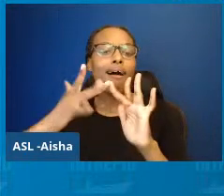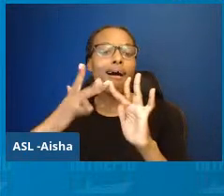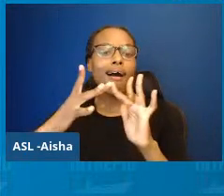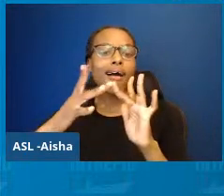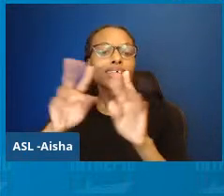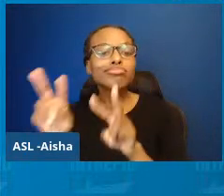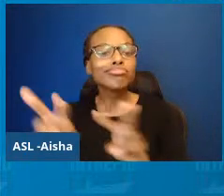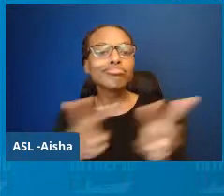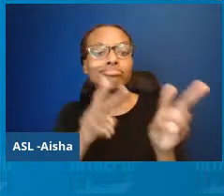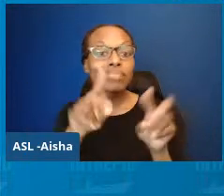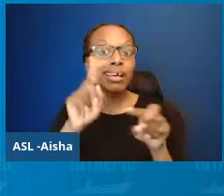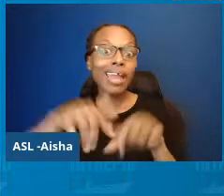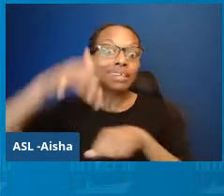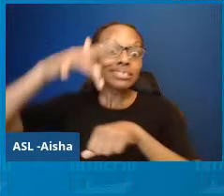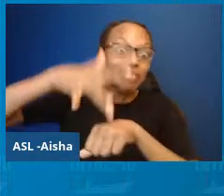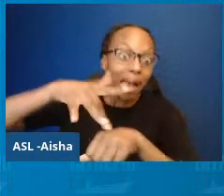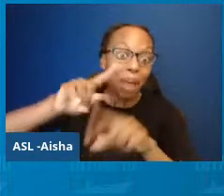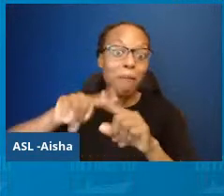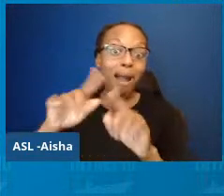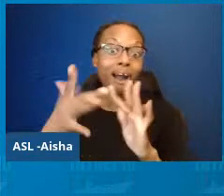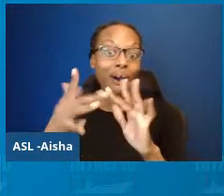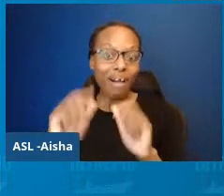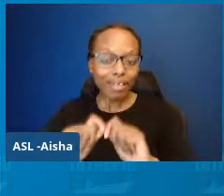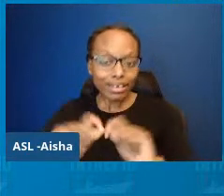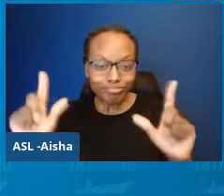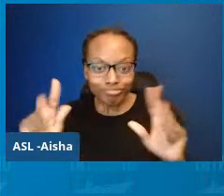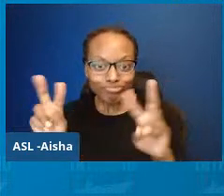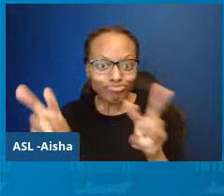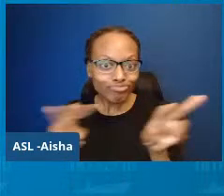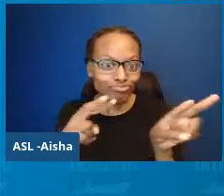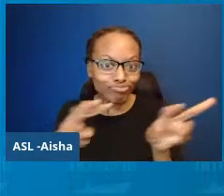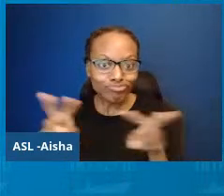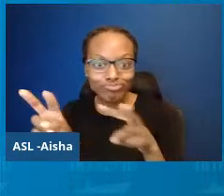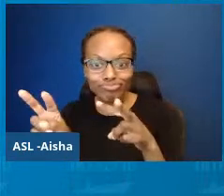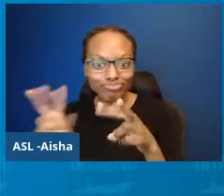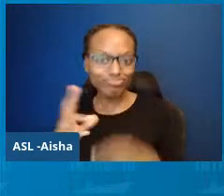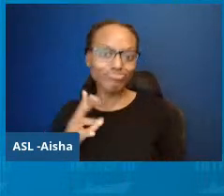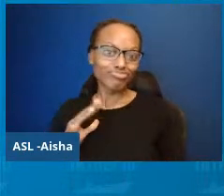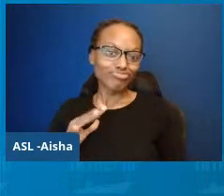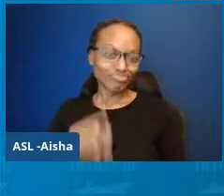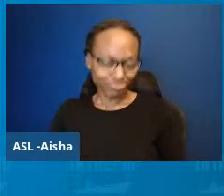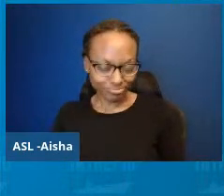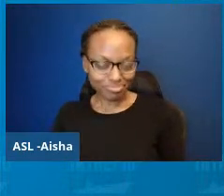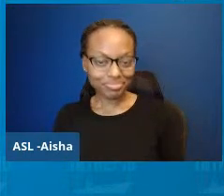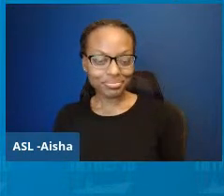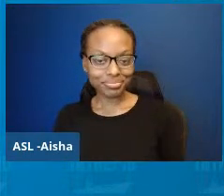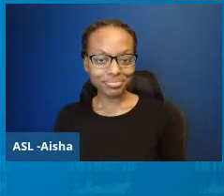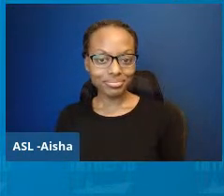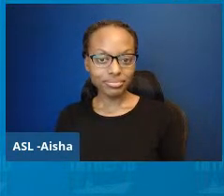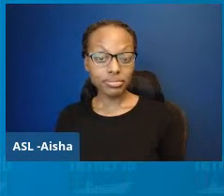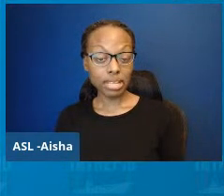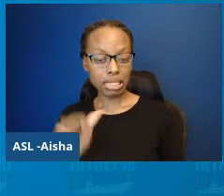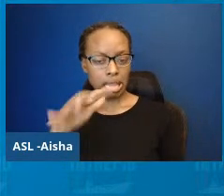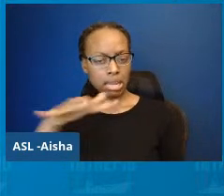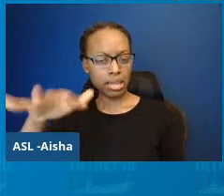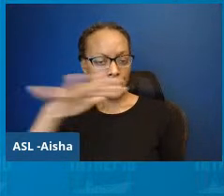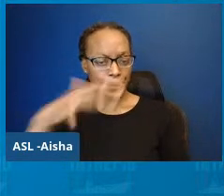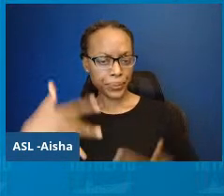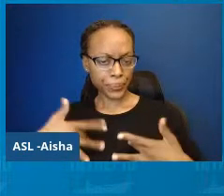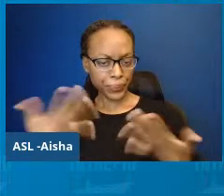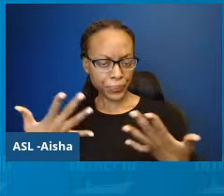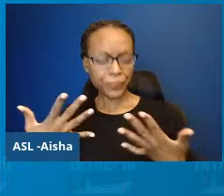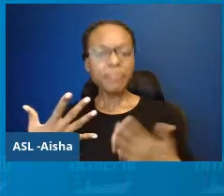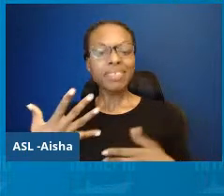looking at first, the great thing about this is you can scroll around and see things. We're looking at some sleeping